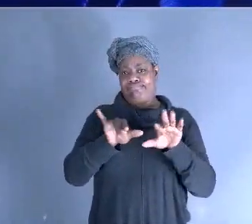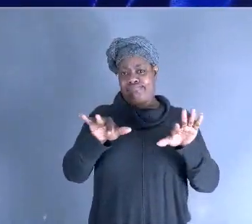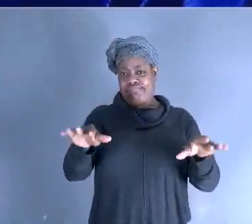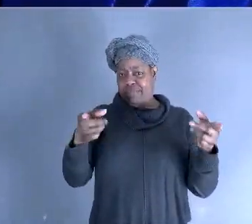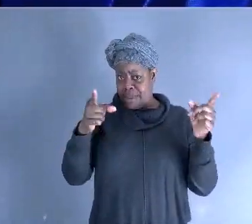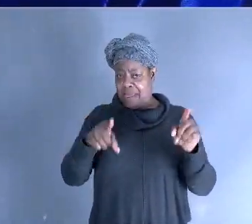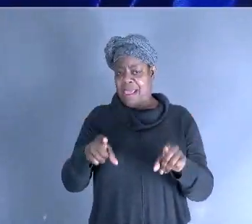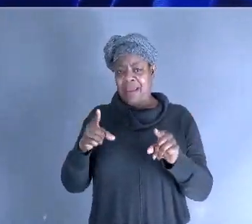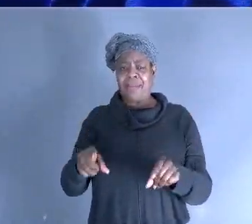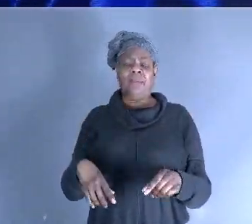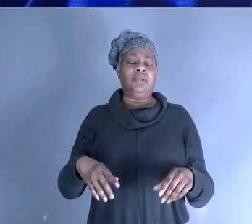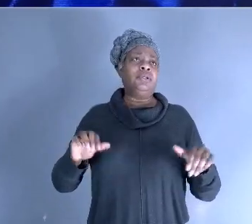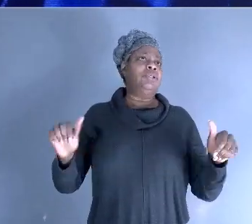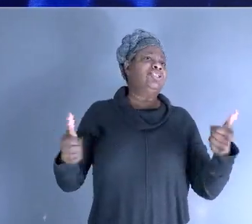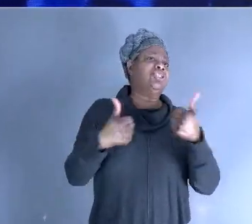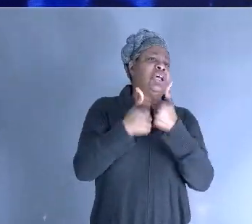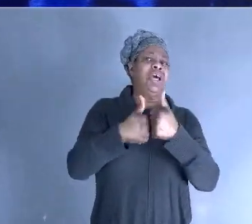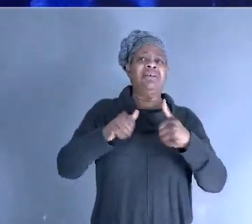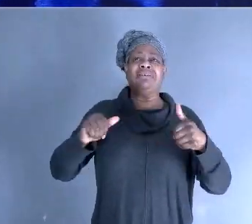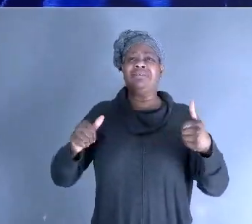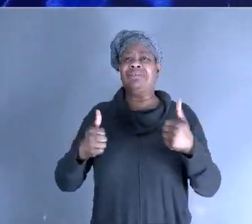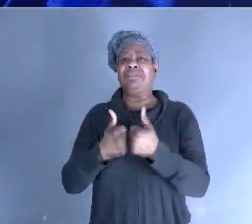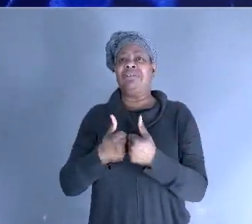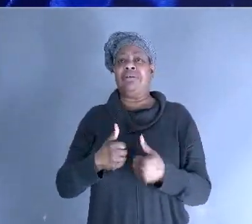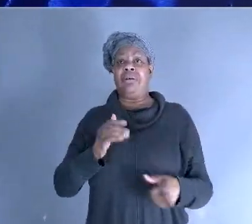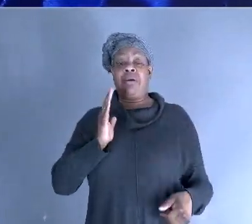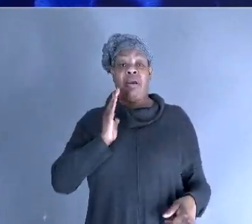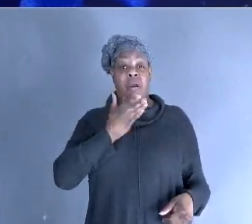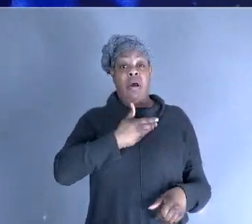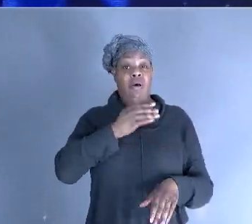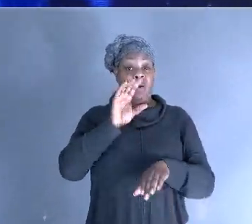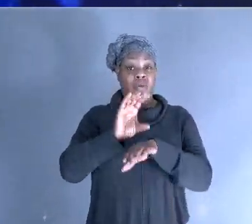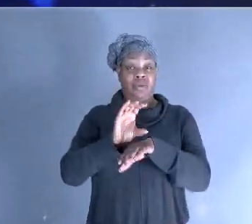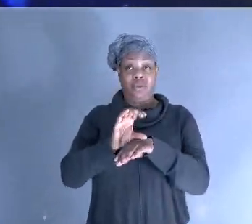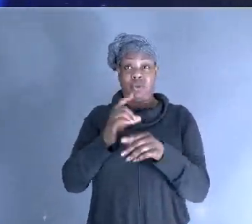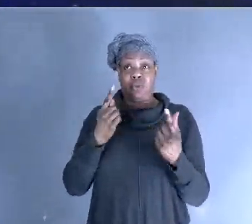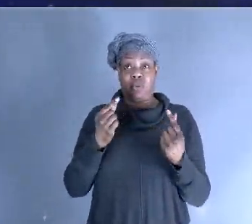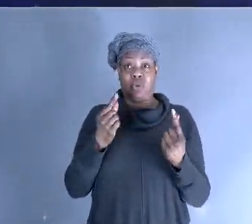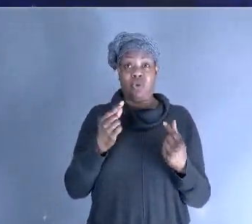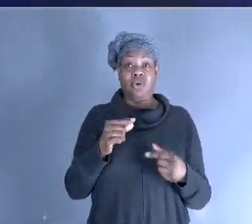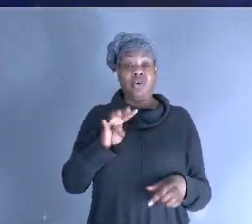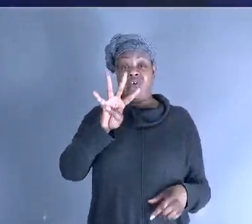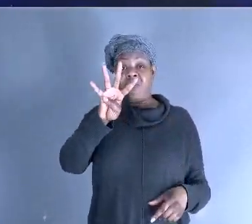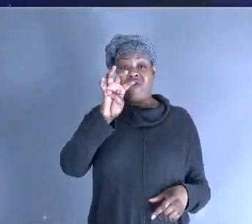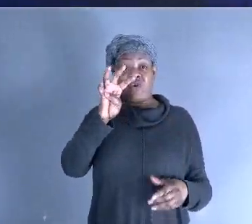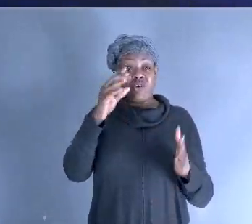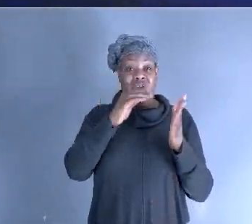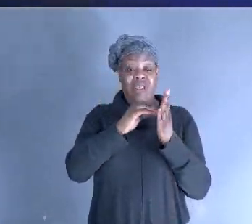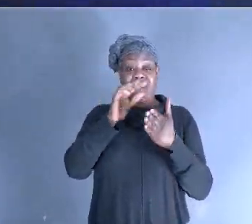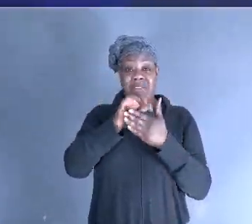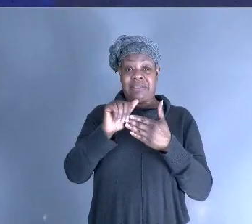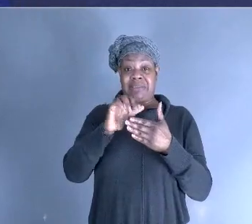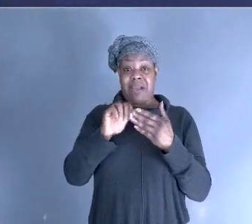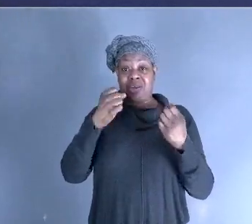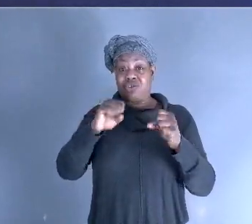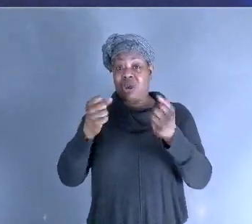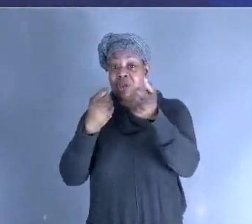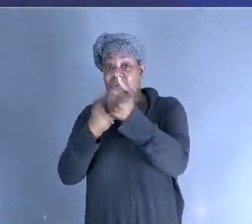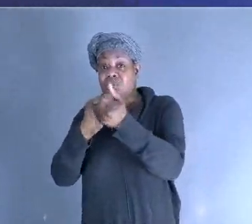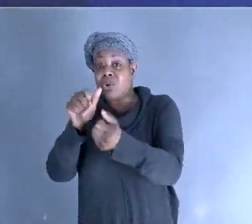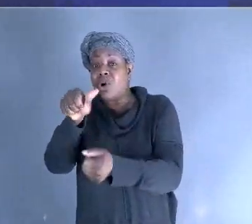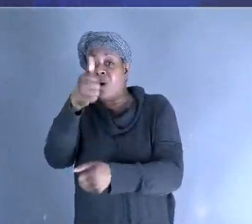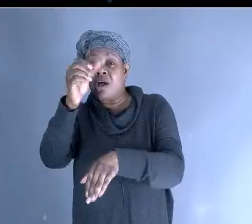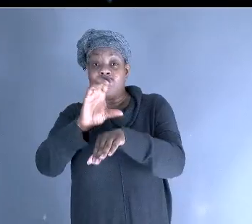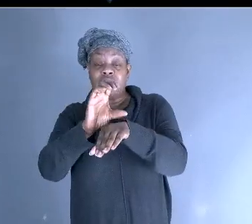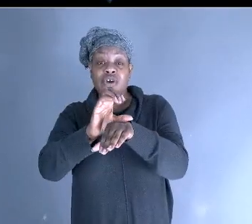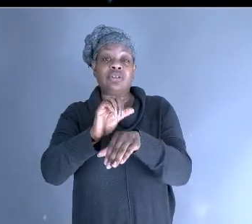different challenges and we were one of the churches that as you've seen almost over $400,000 we were helping support other churches and non